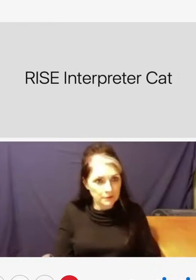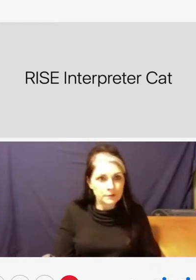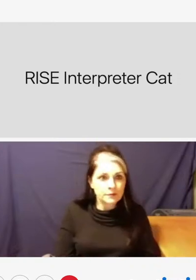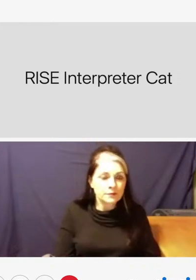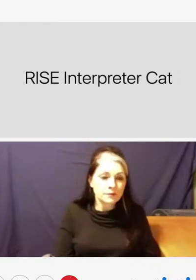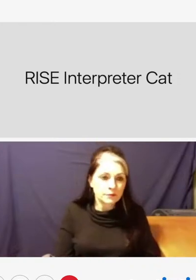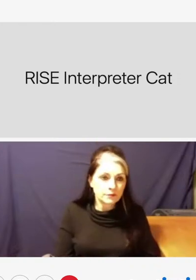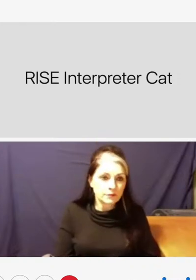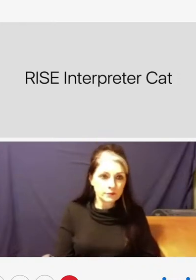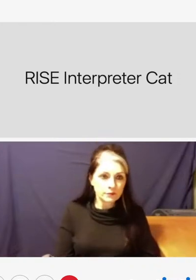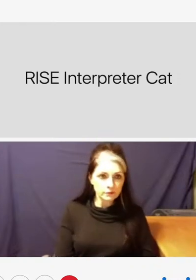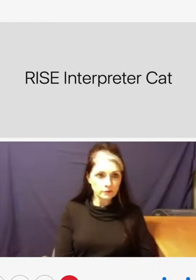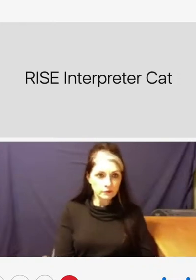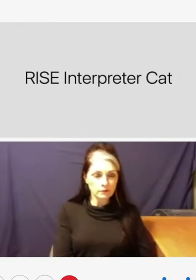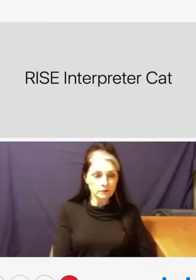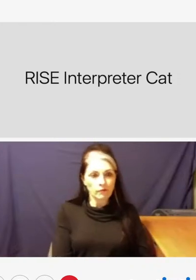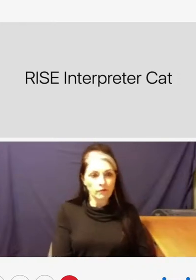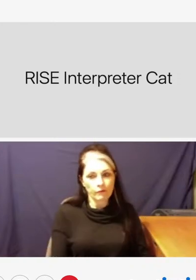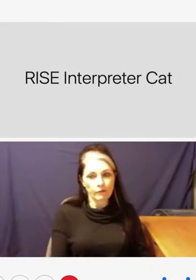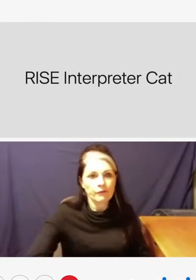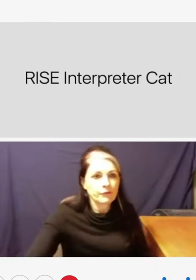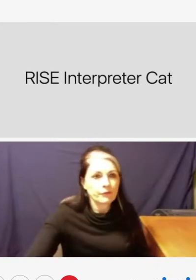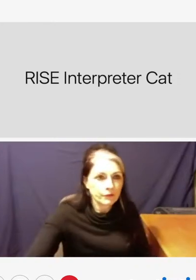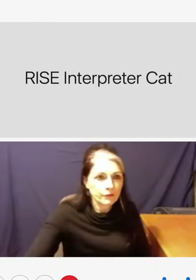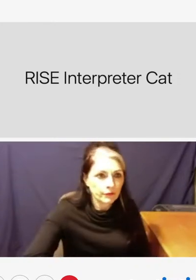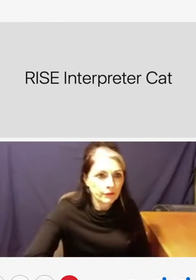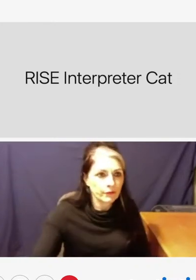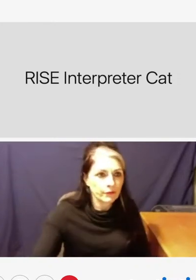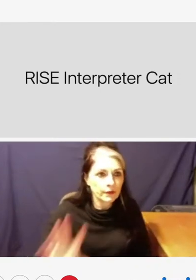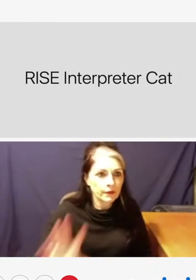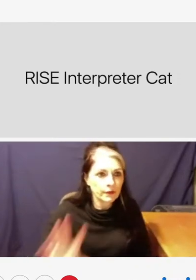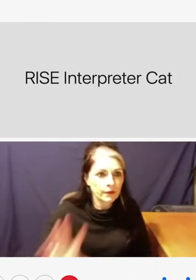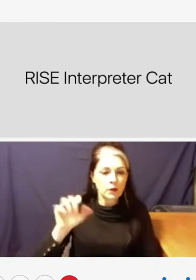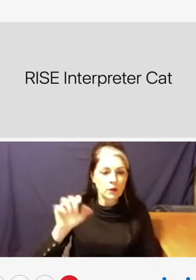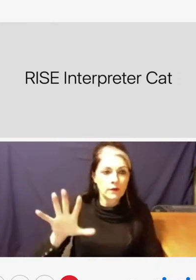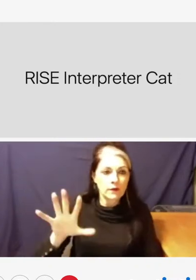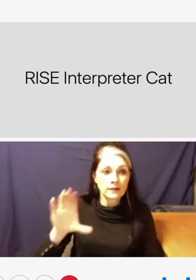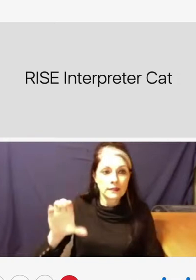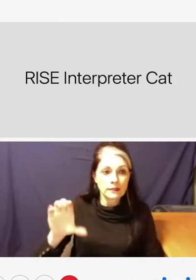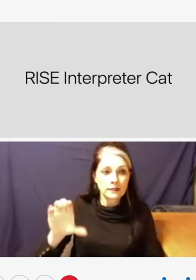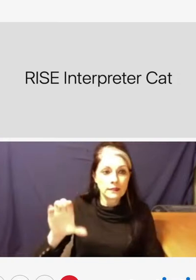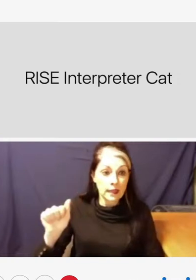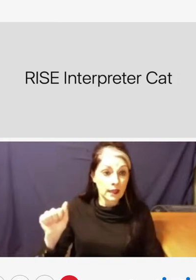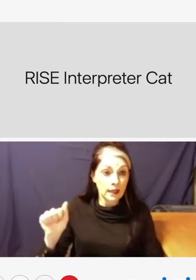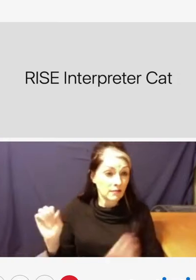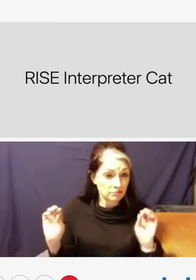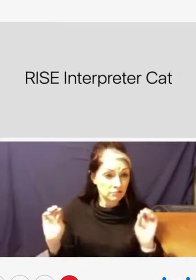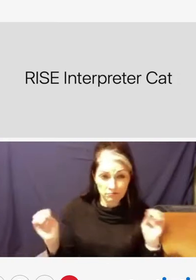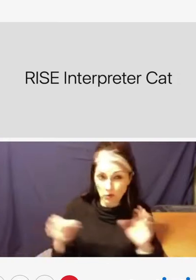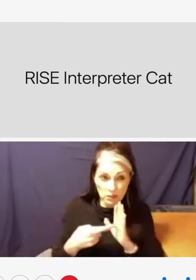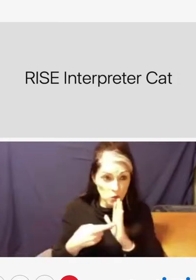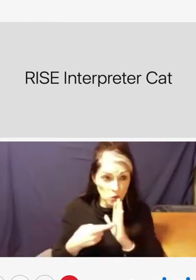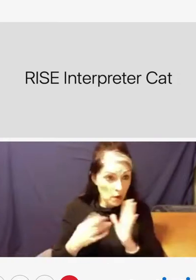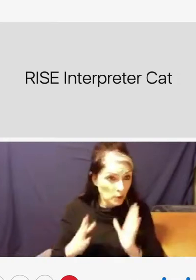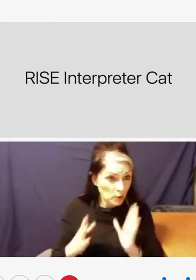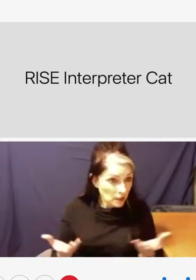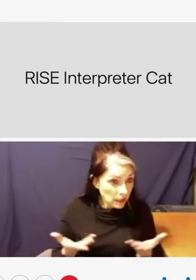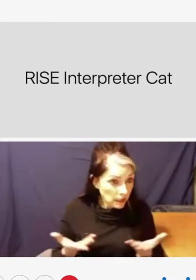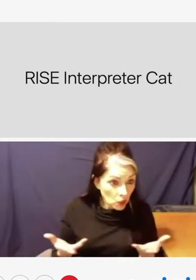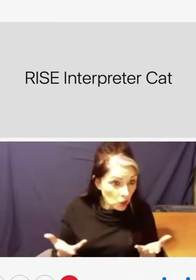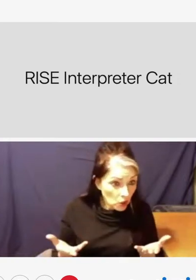much item 6.5 csca I do not see a representative from csca